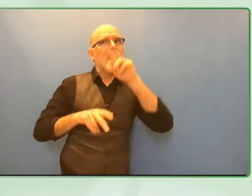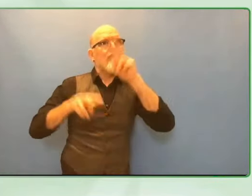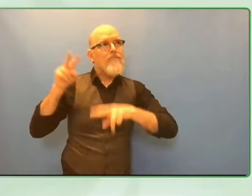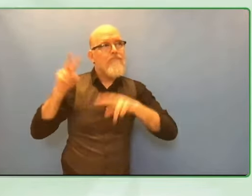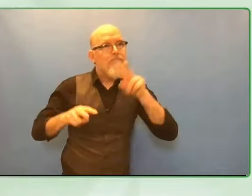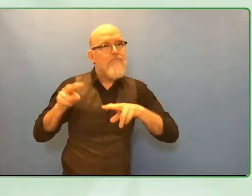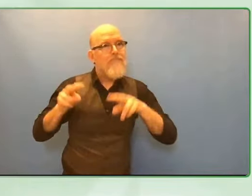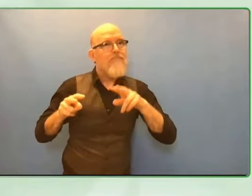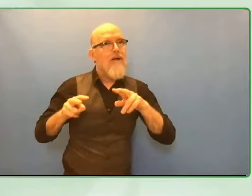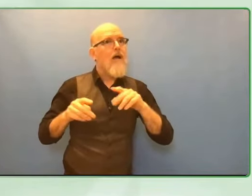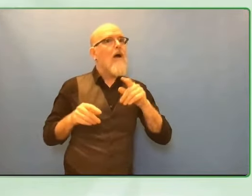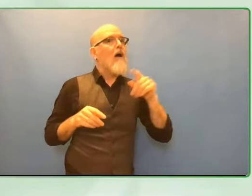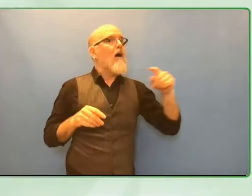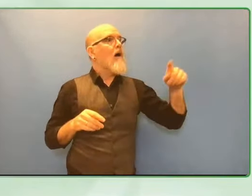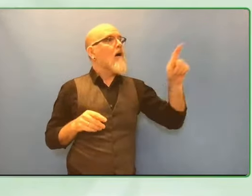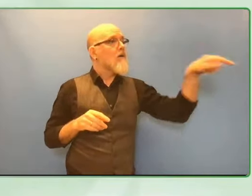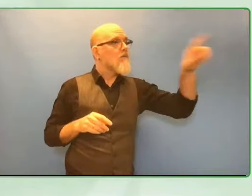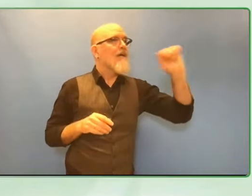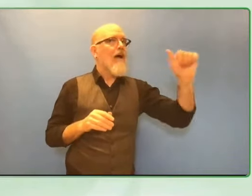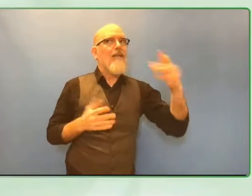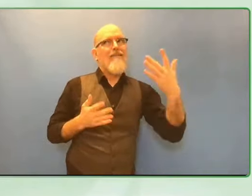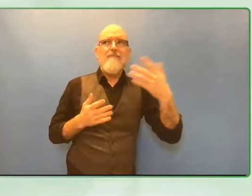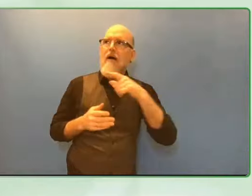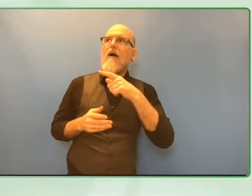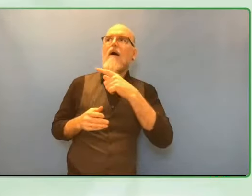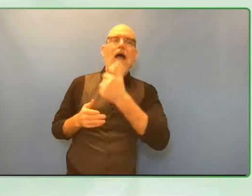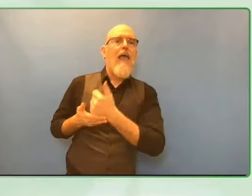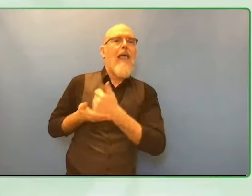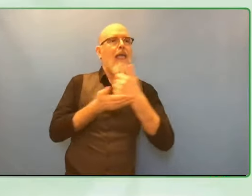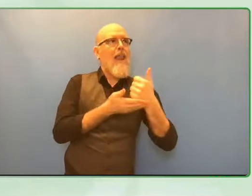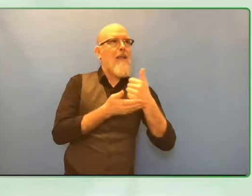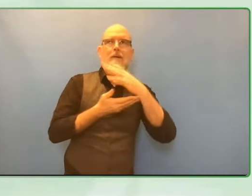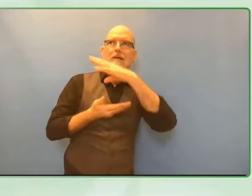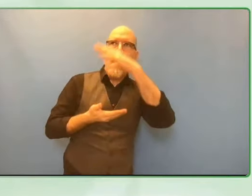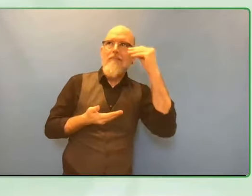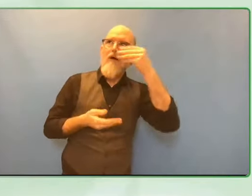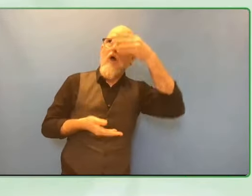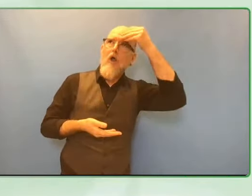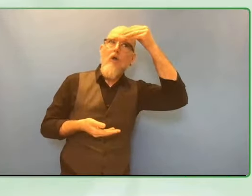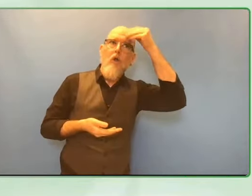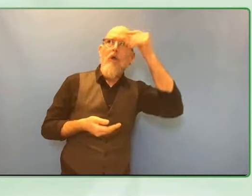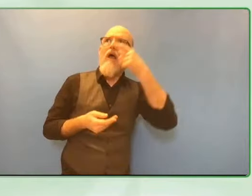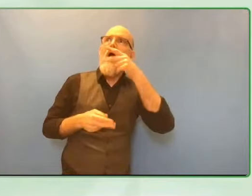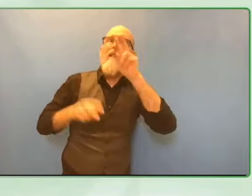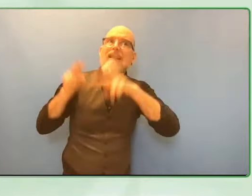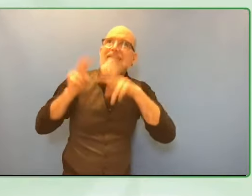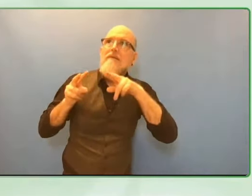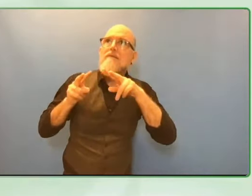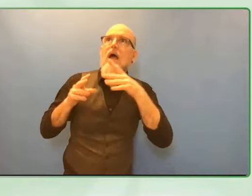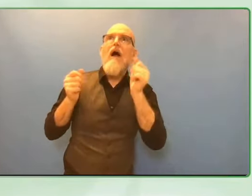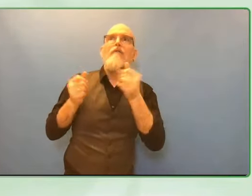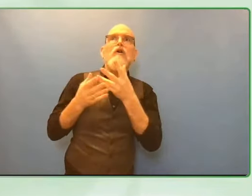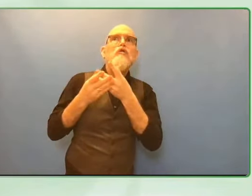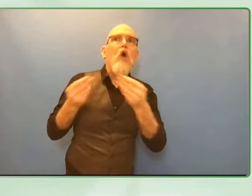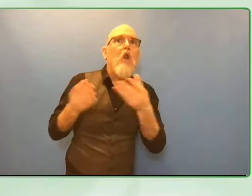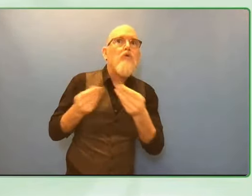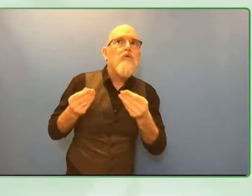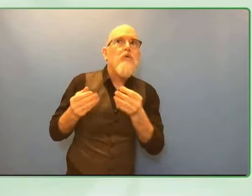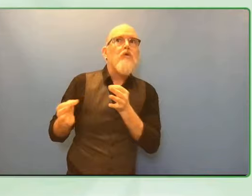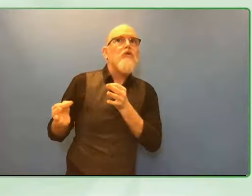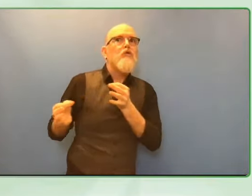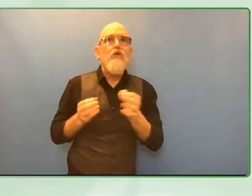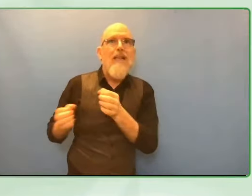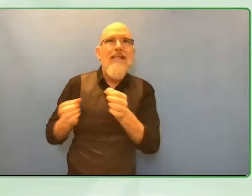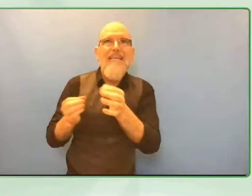experiences, viewpoints, different solution solving approaches, and diverse teams, which is